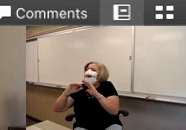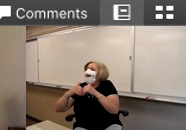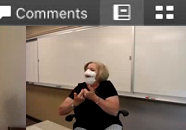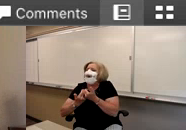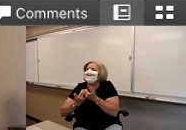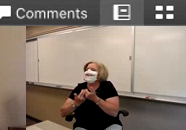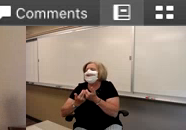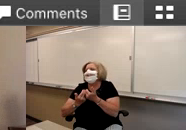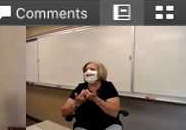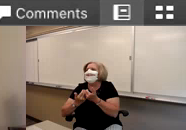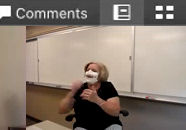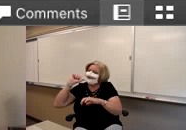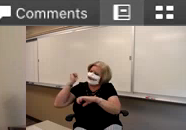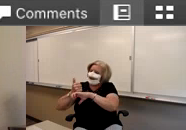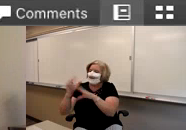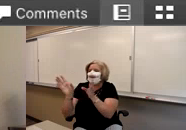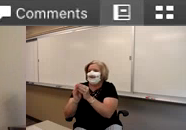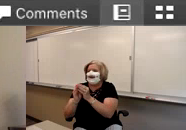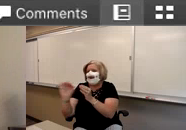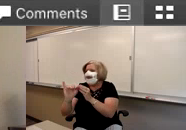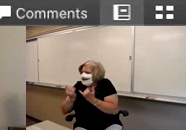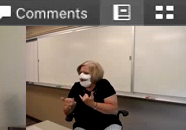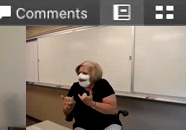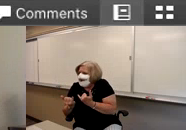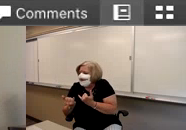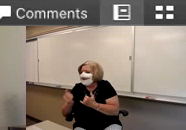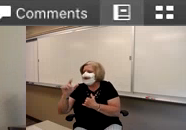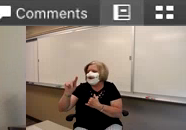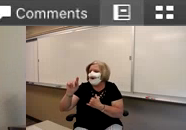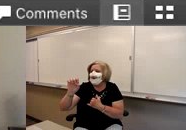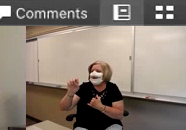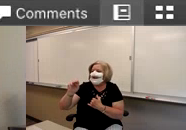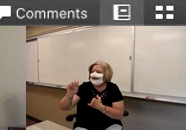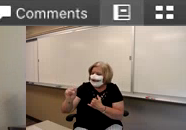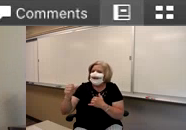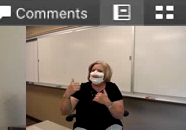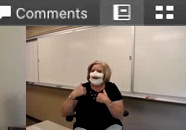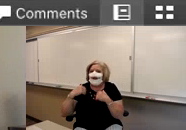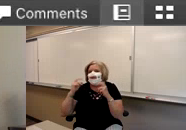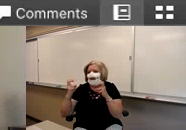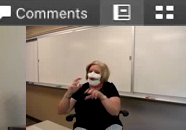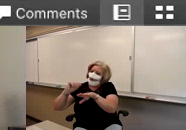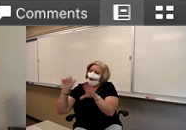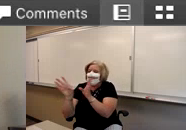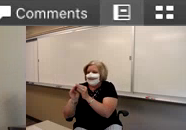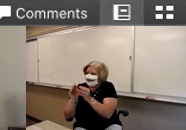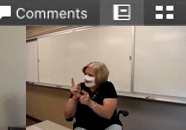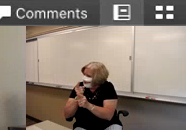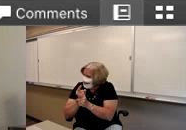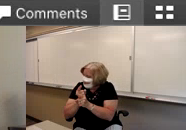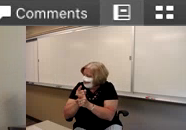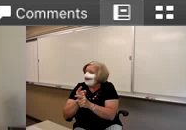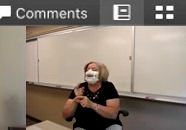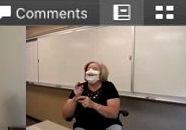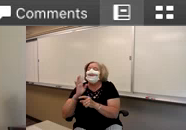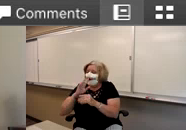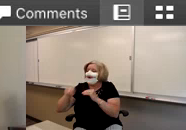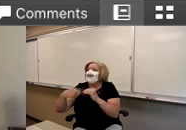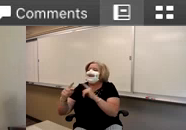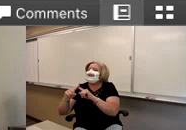which is what we're doing right now. So Teams has it's called Meeting, right? So we're going to talk about the